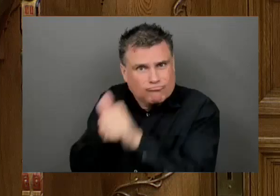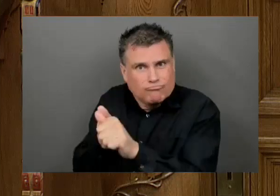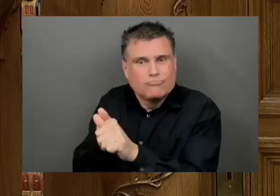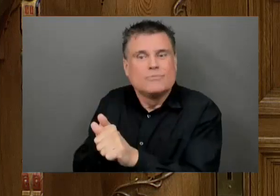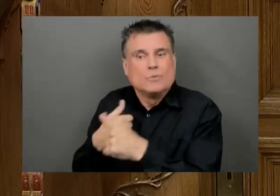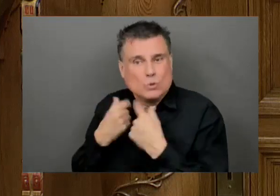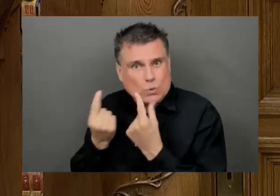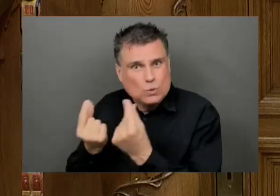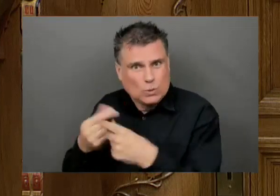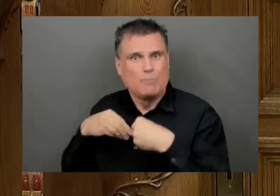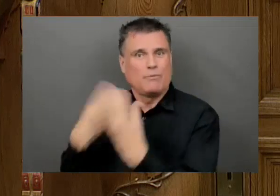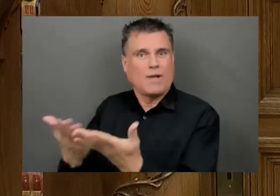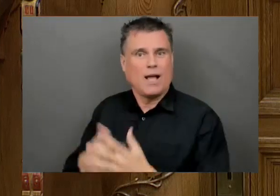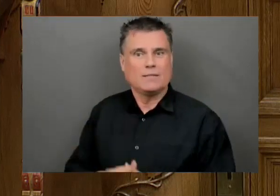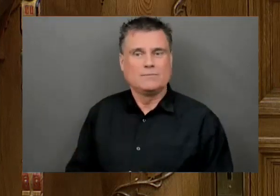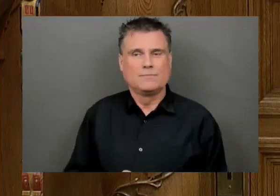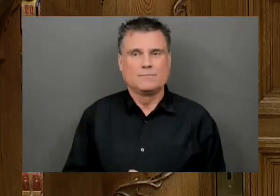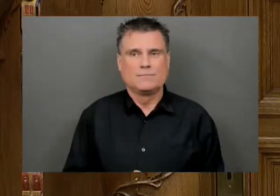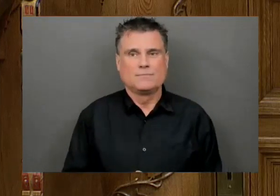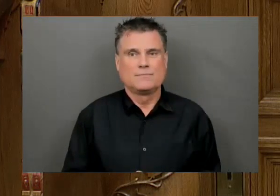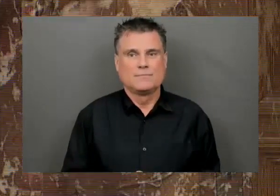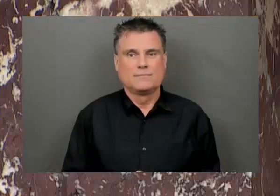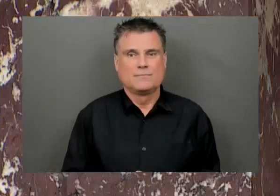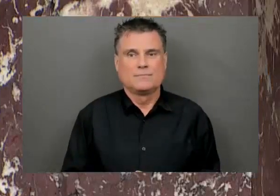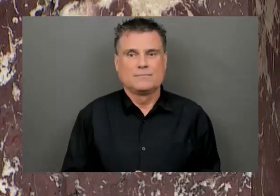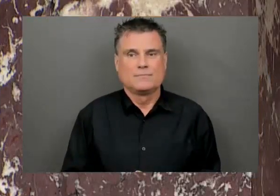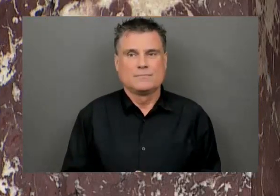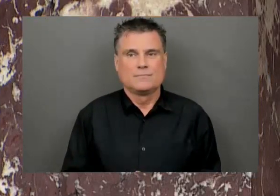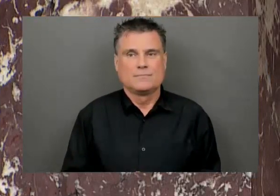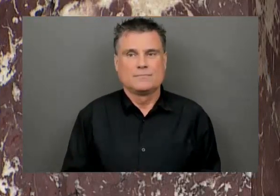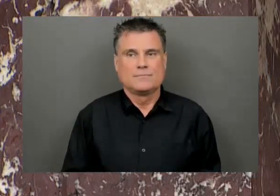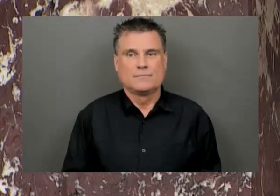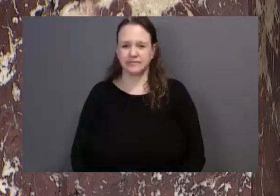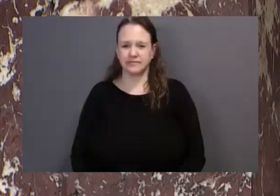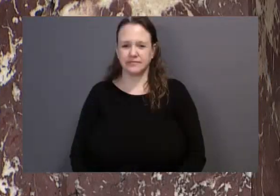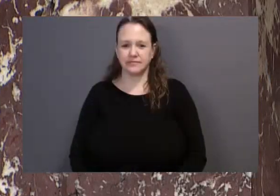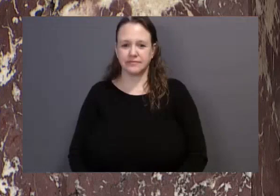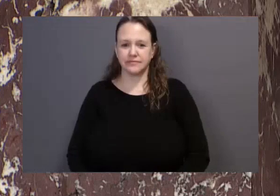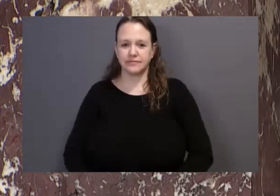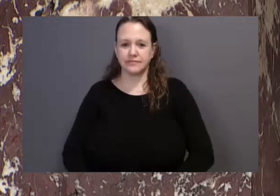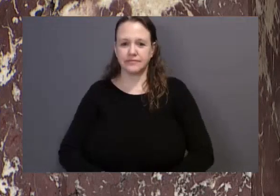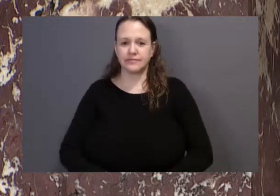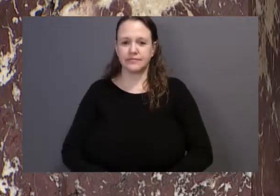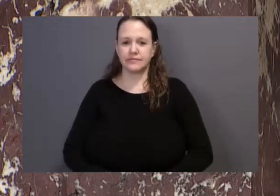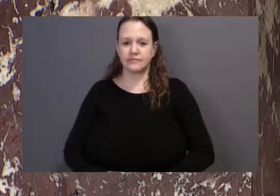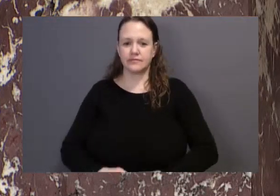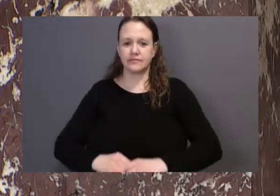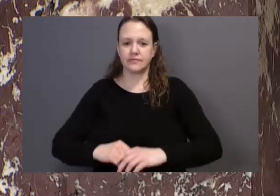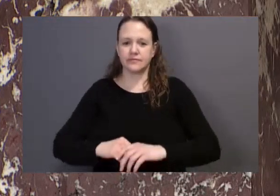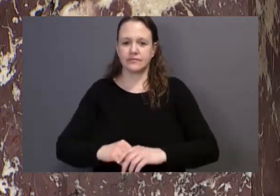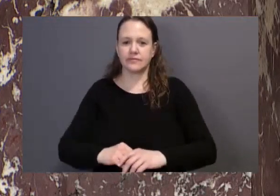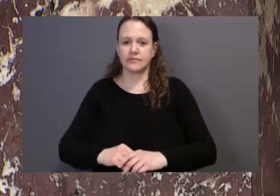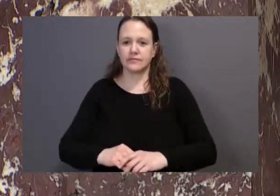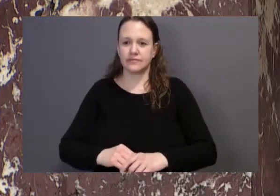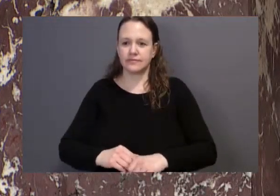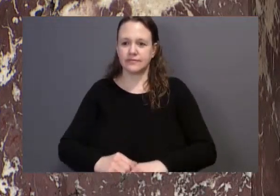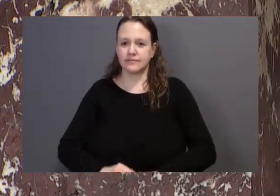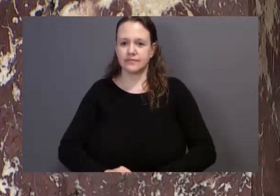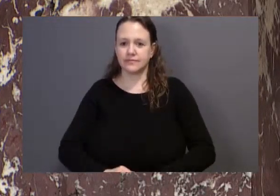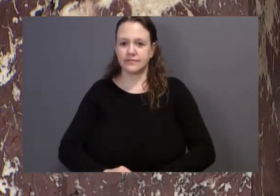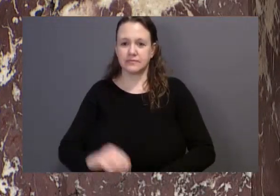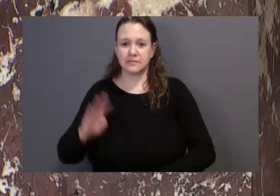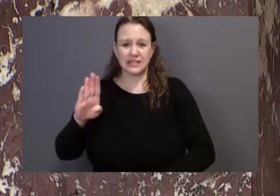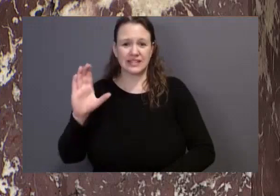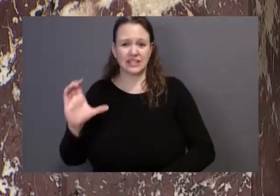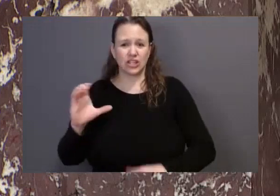Kelowna Mission supplemental. Well, I can assure you that the BC Nurses Union did not ask for this. We've learned from nurses that drug